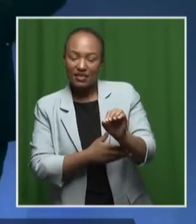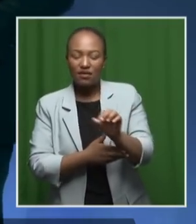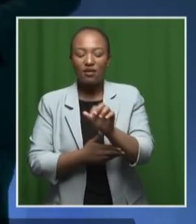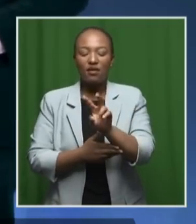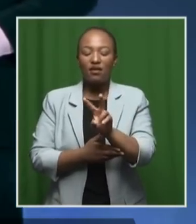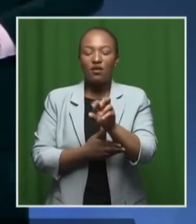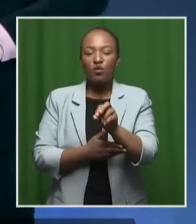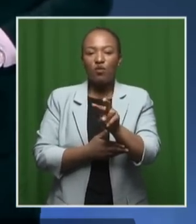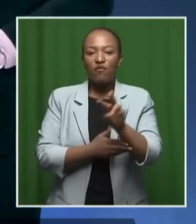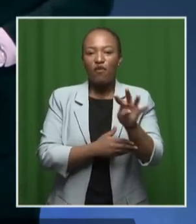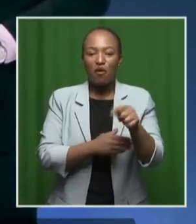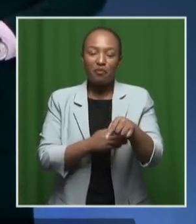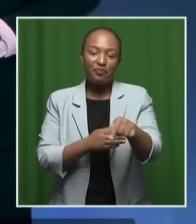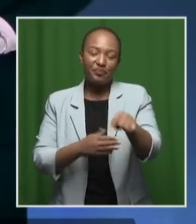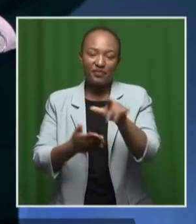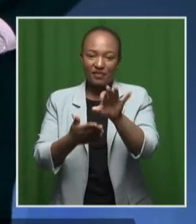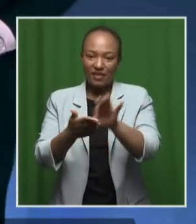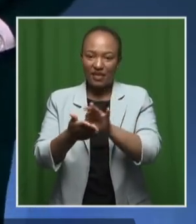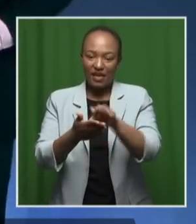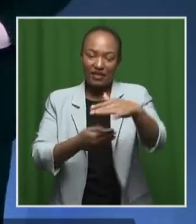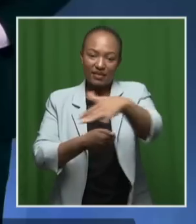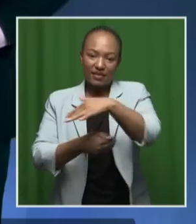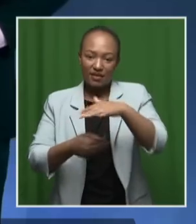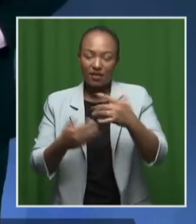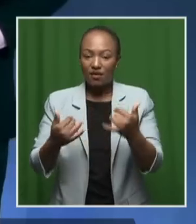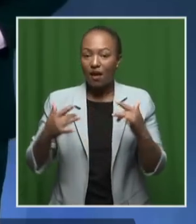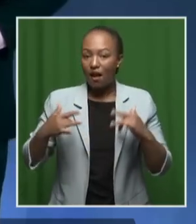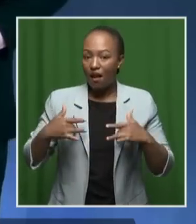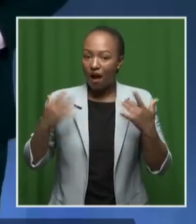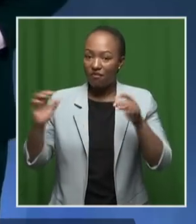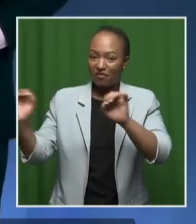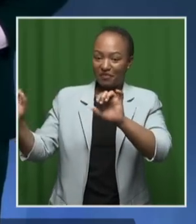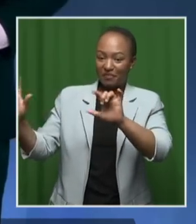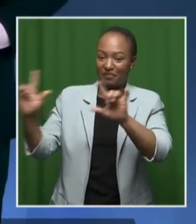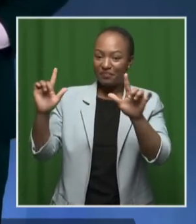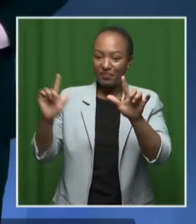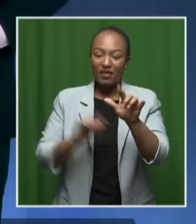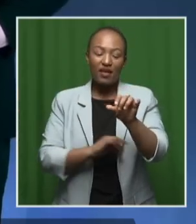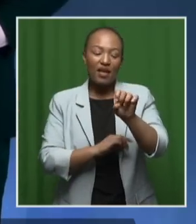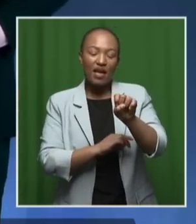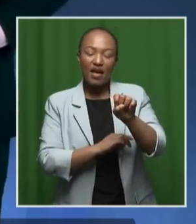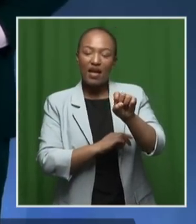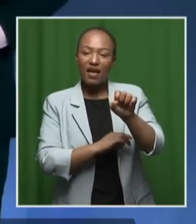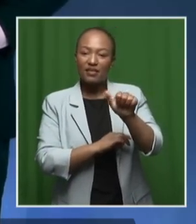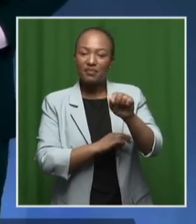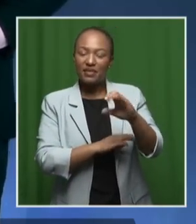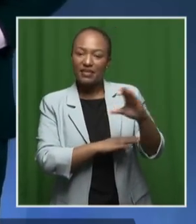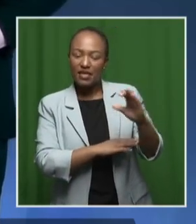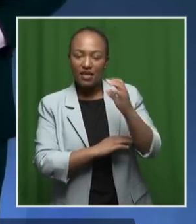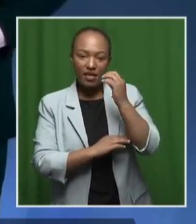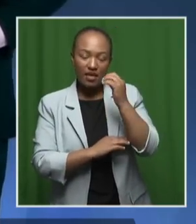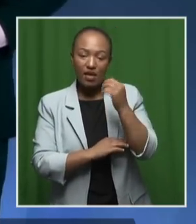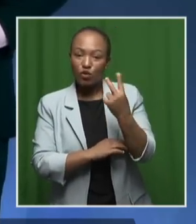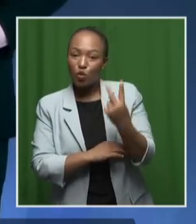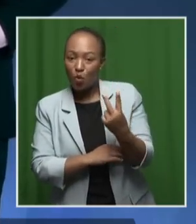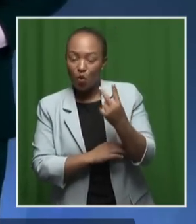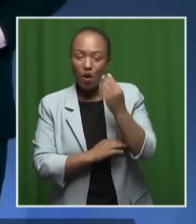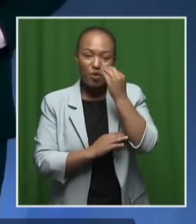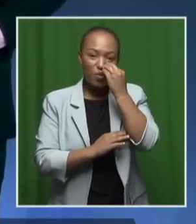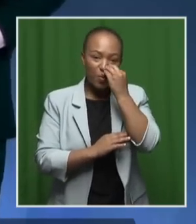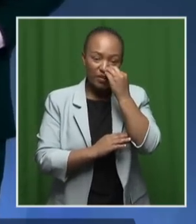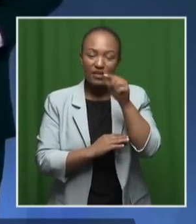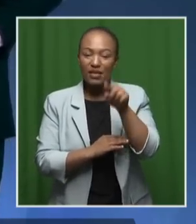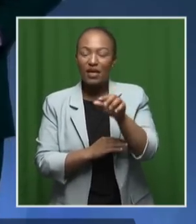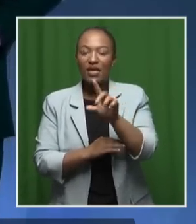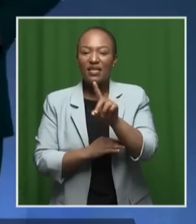general elections. And this is, of course, coming to you live on SABC News, SABC2, SABC Lehigh on